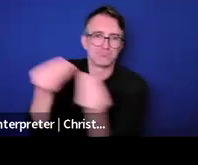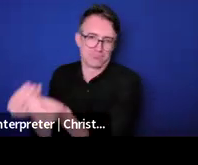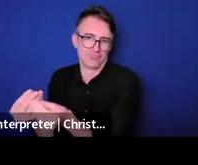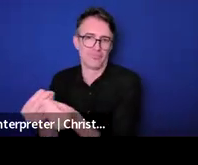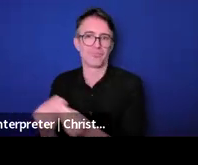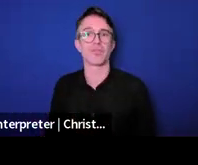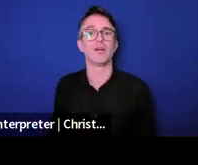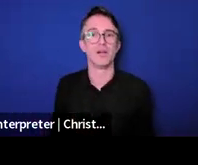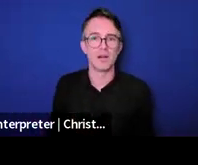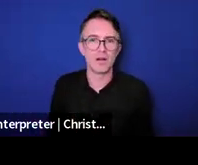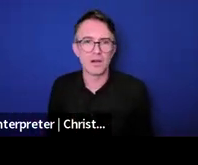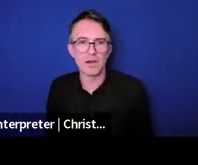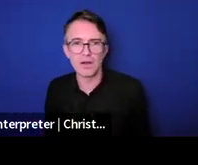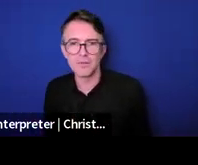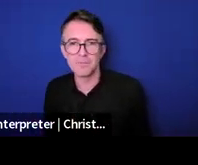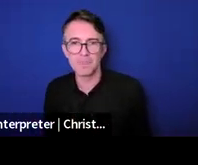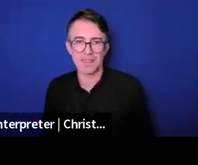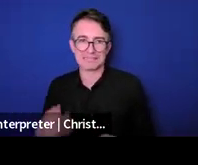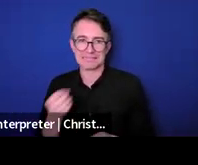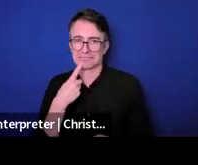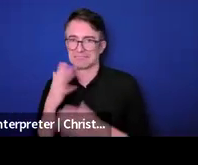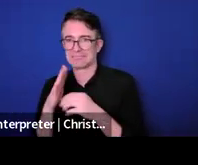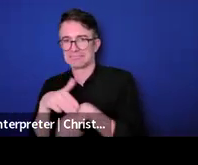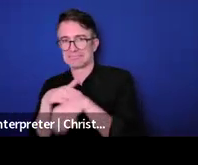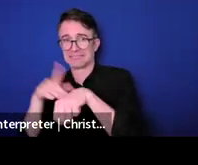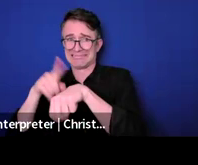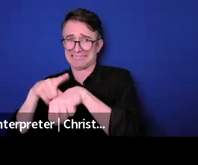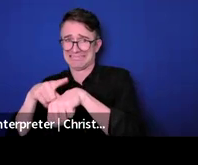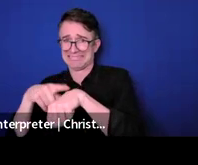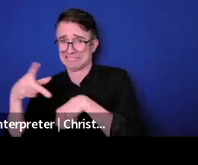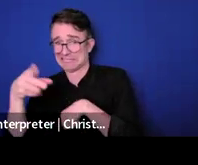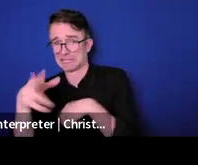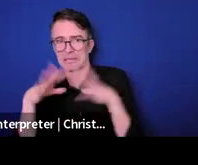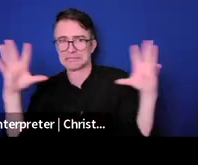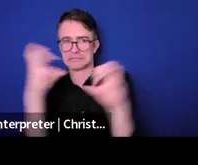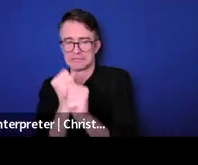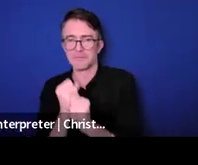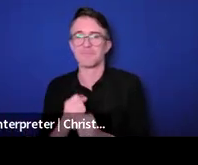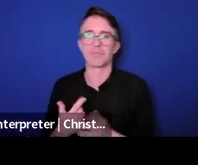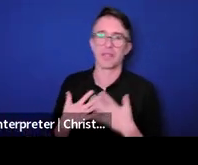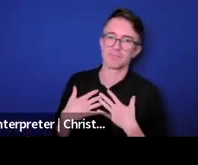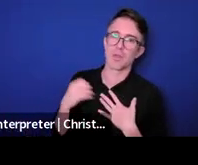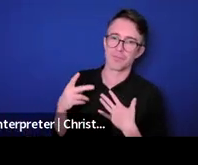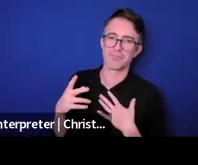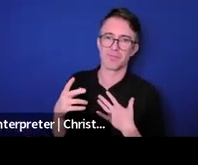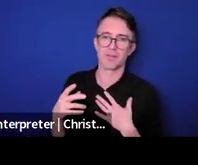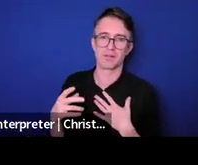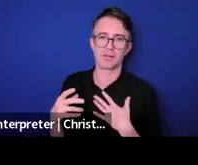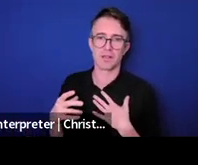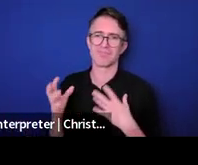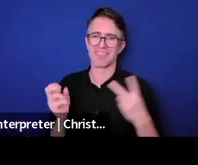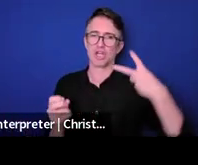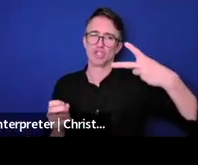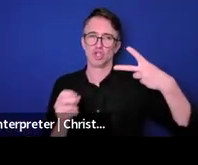I really apologize, but you really need to finish now. I'm finishing. I have only two sentences. Thank